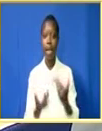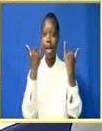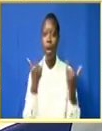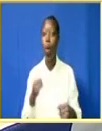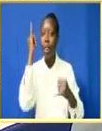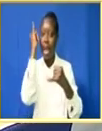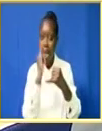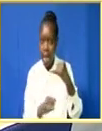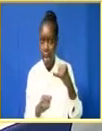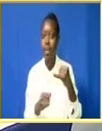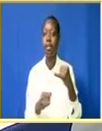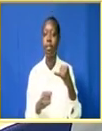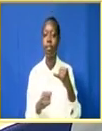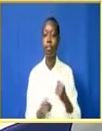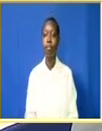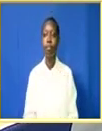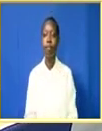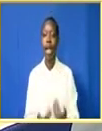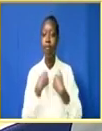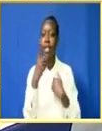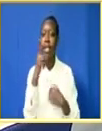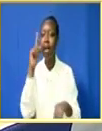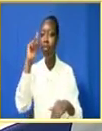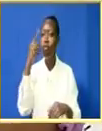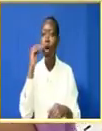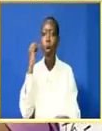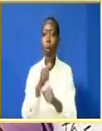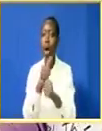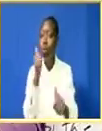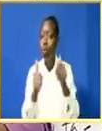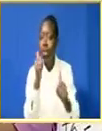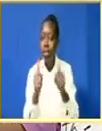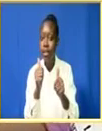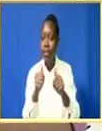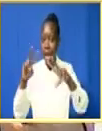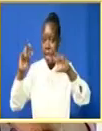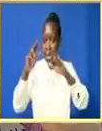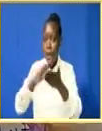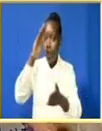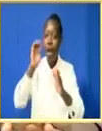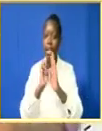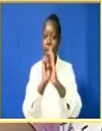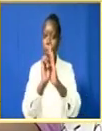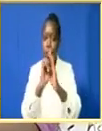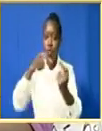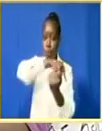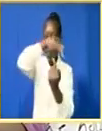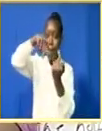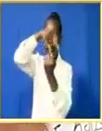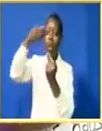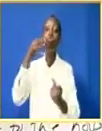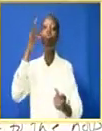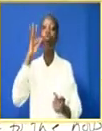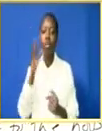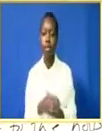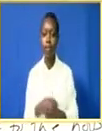assignment. Mm-hmm. We have said the first one. More examples of climbing fruit trees. The